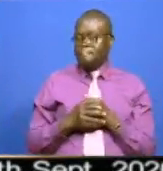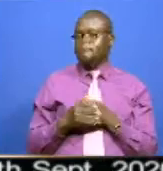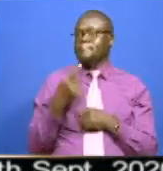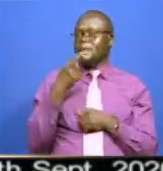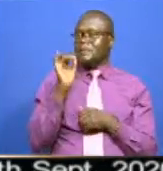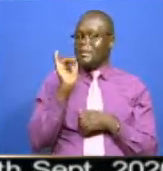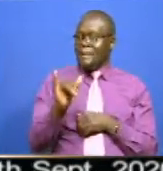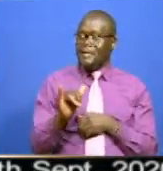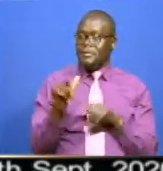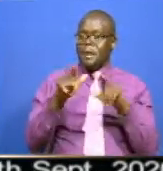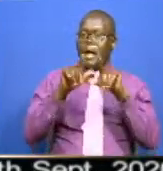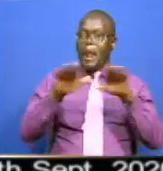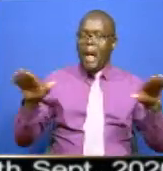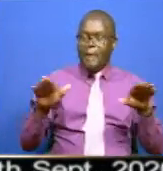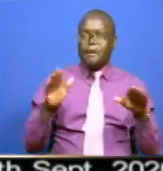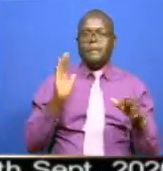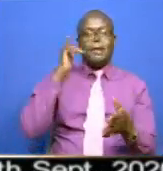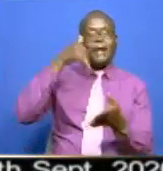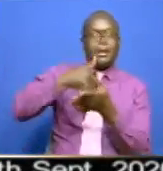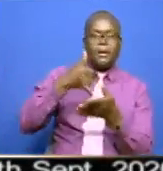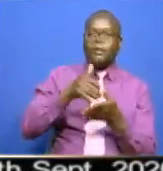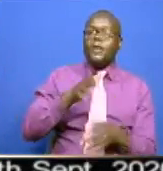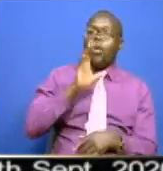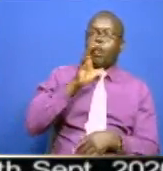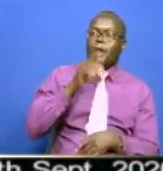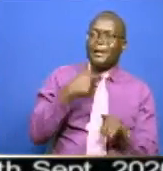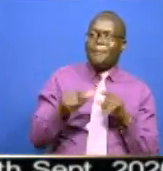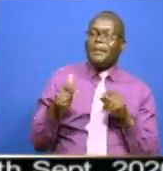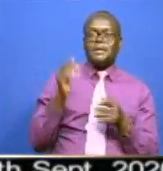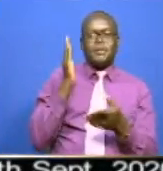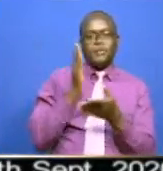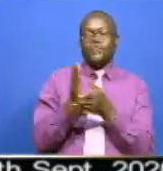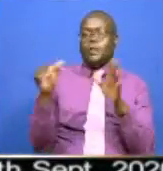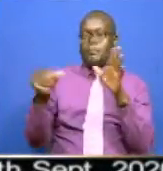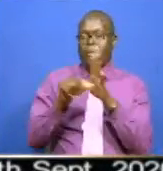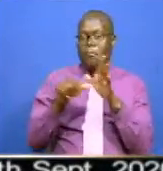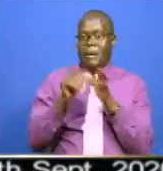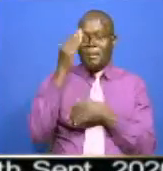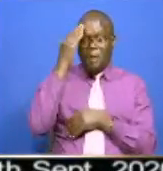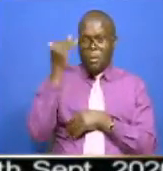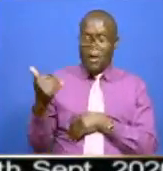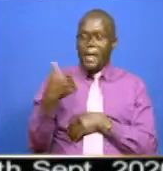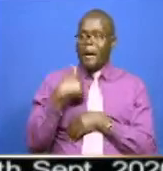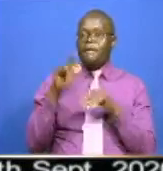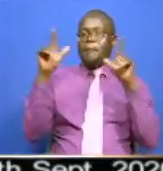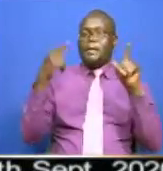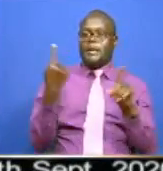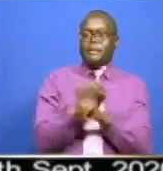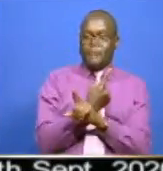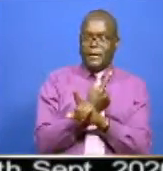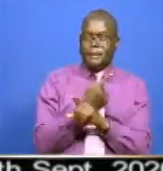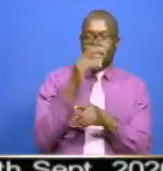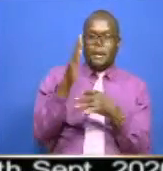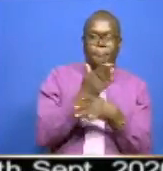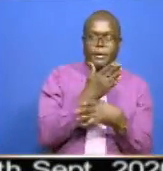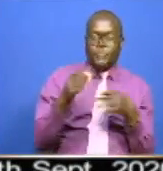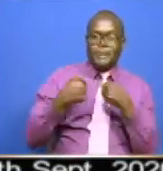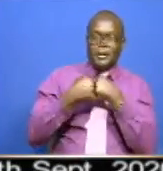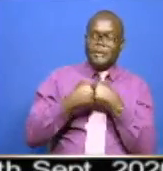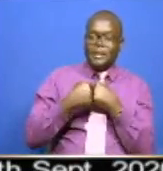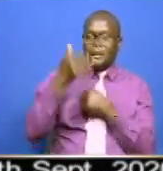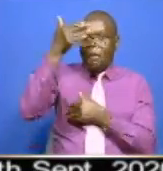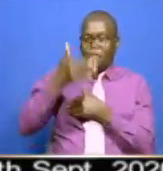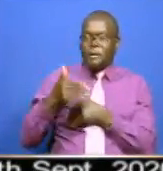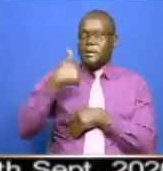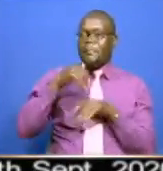though land is presumed to include water, but there is a problem because there's a big difference between the challenges you face when you